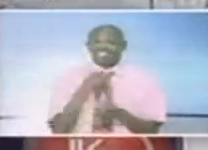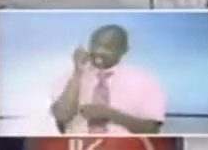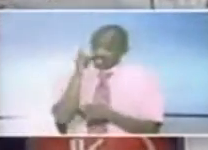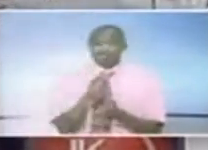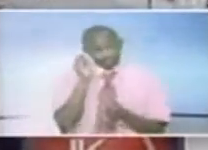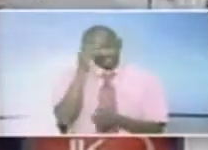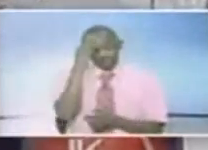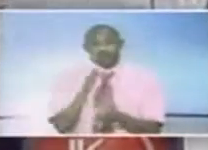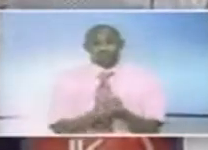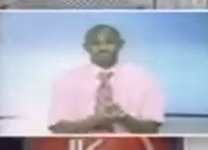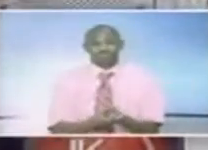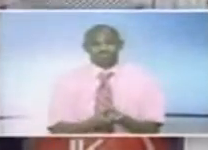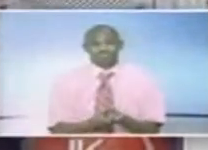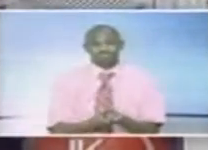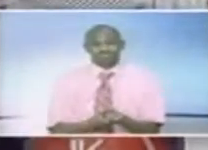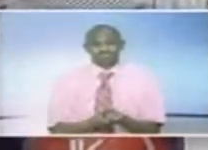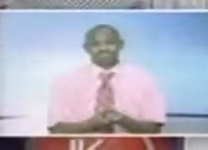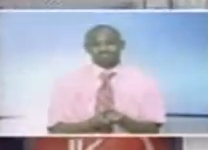You know?